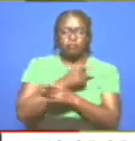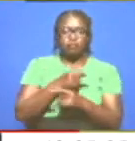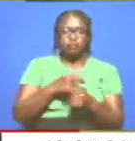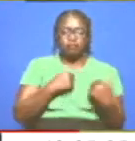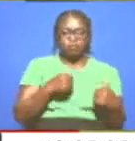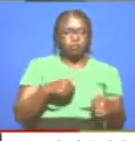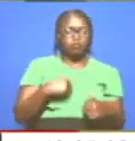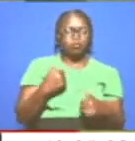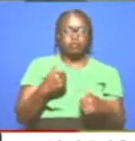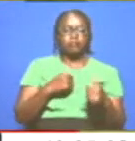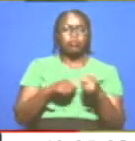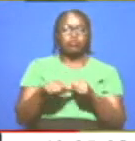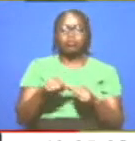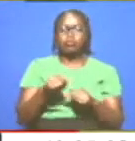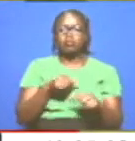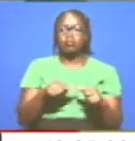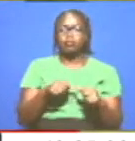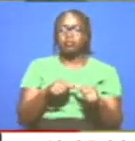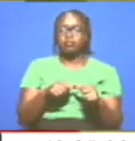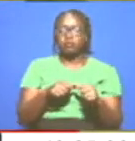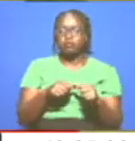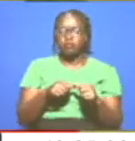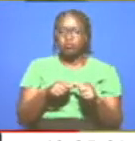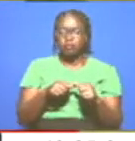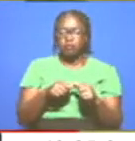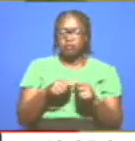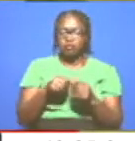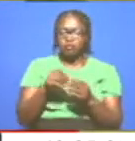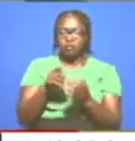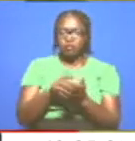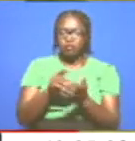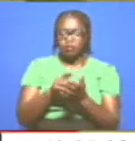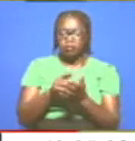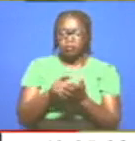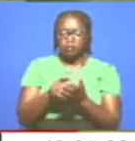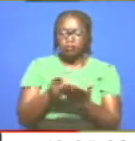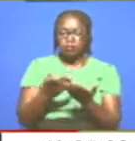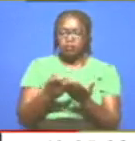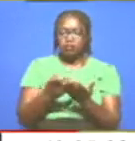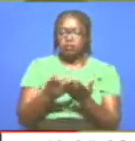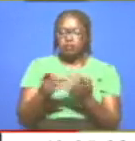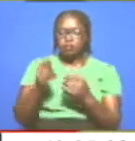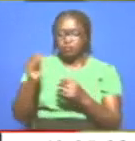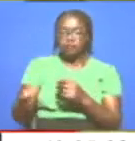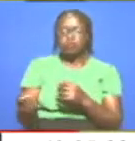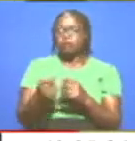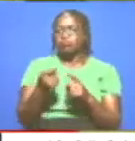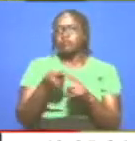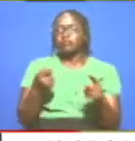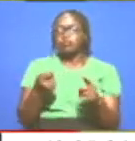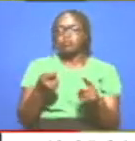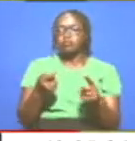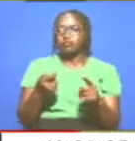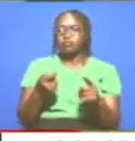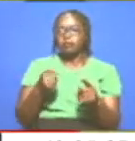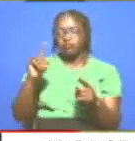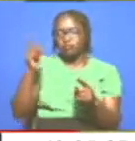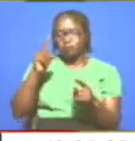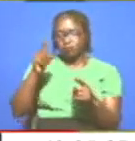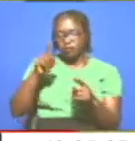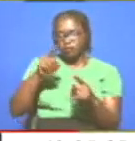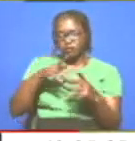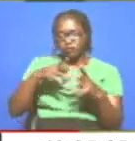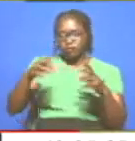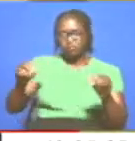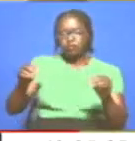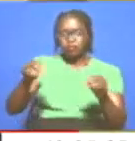about devolving cricket from the so-called 3 counties in Nairobi, take it to Mashinani. So we will